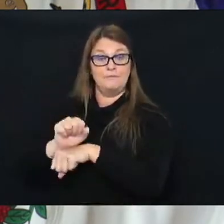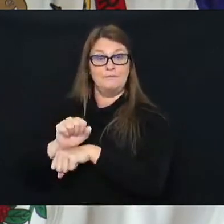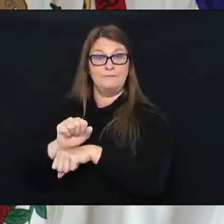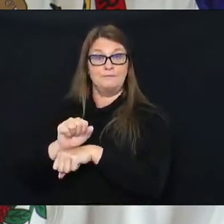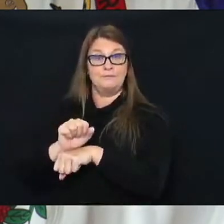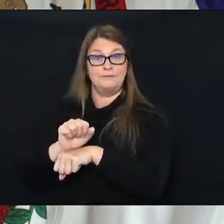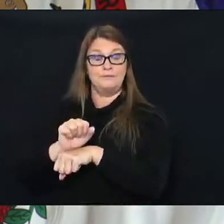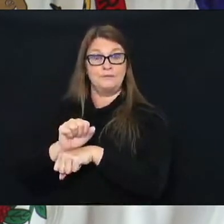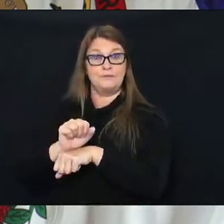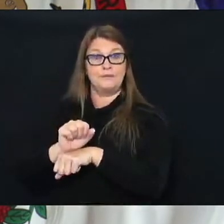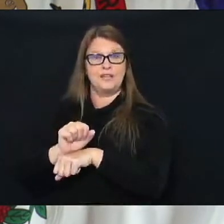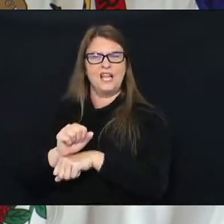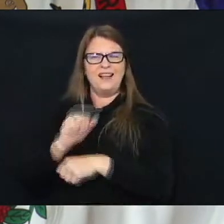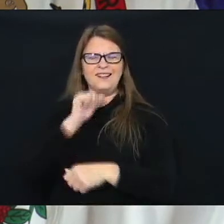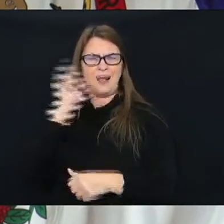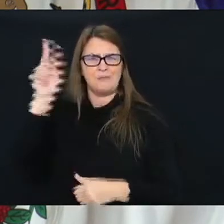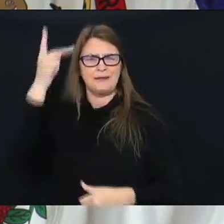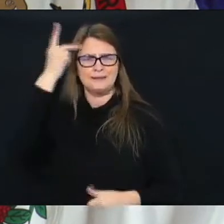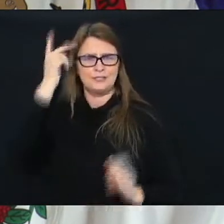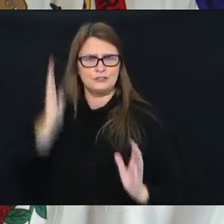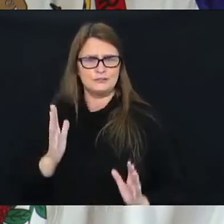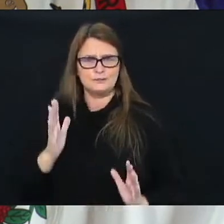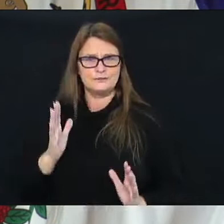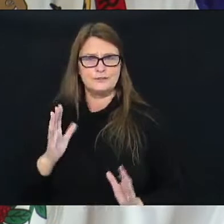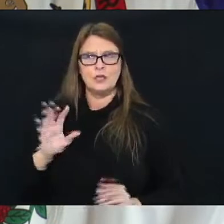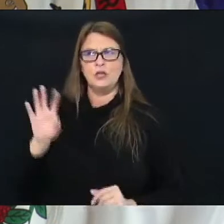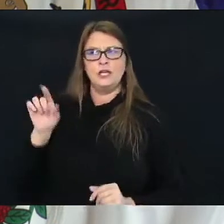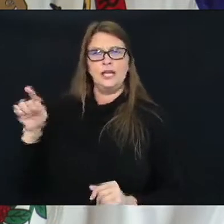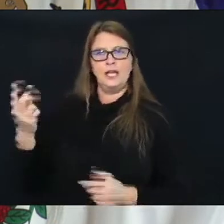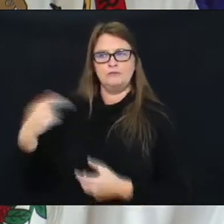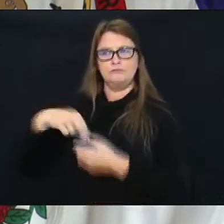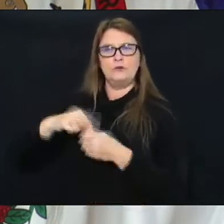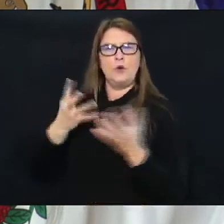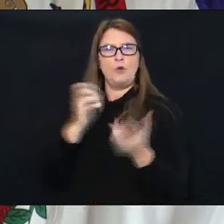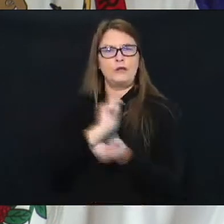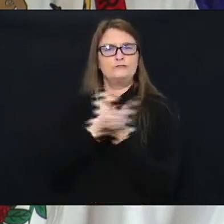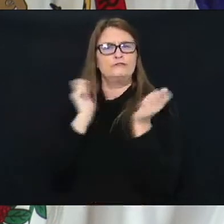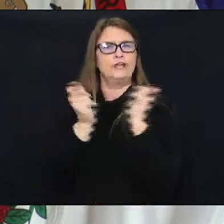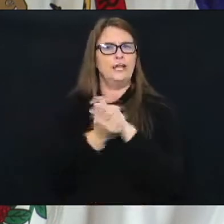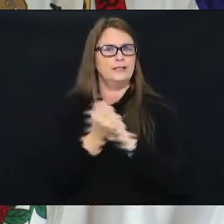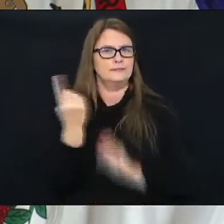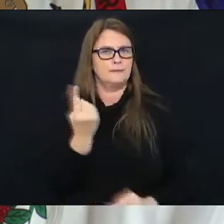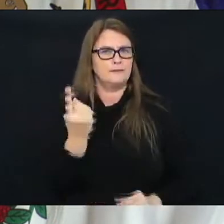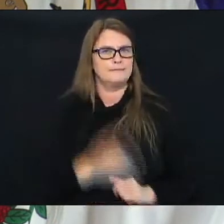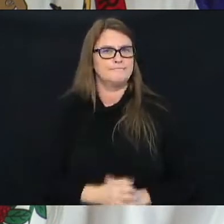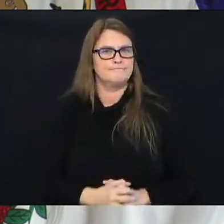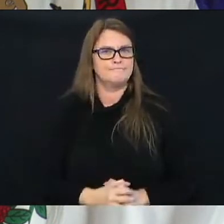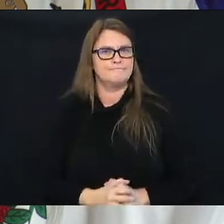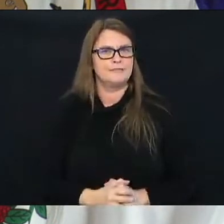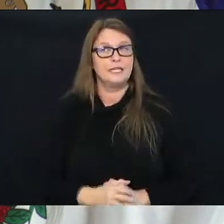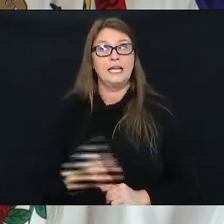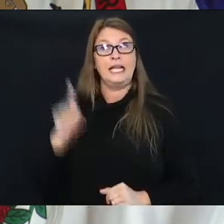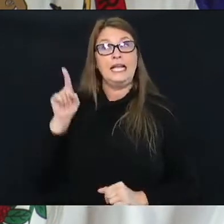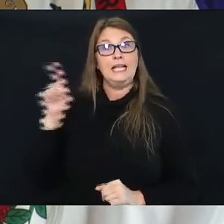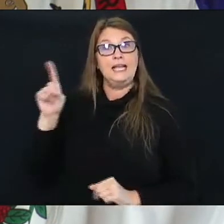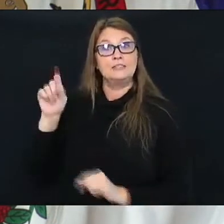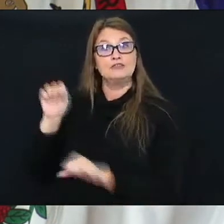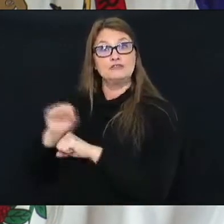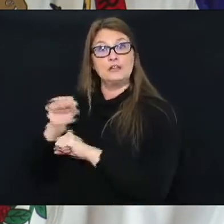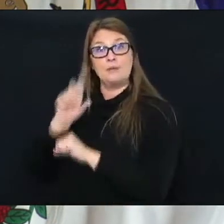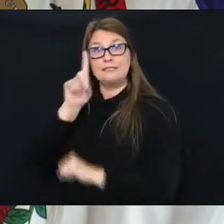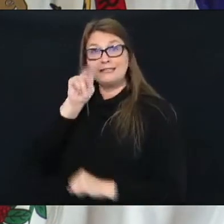a bureaucrat. Steve McDaniel came into this position wanting to really do something. And what he's done at the